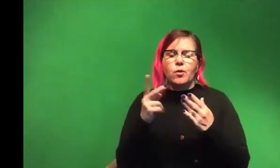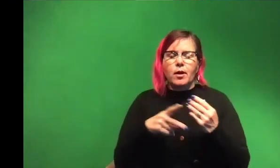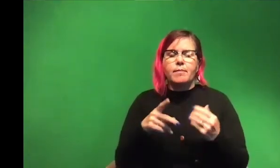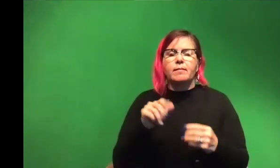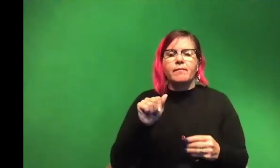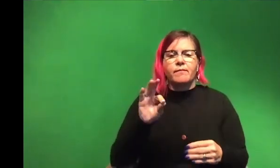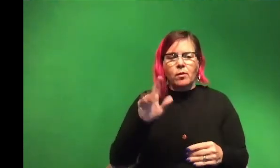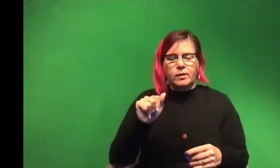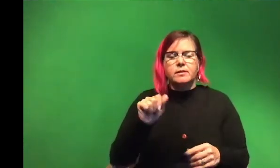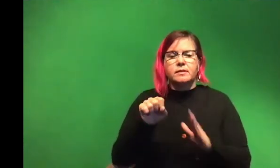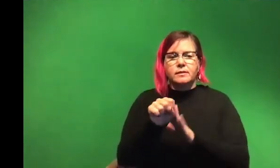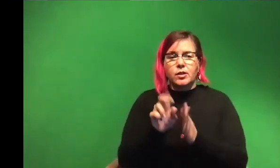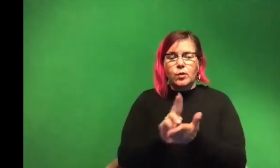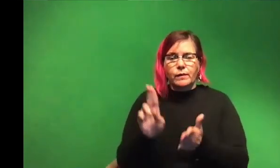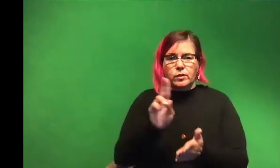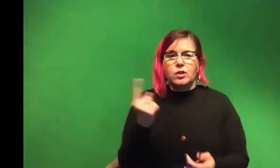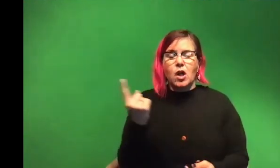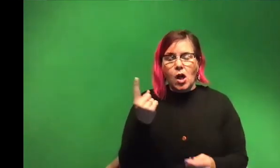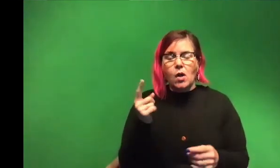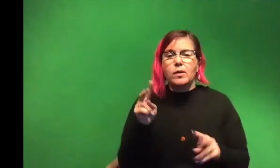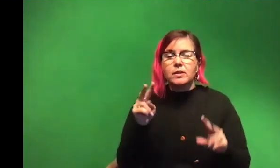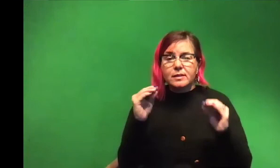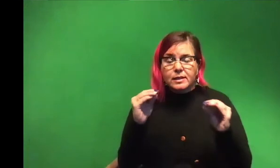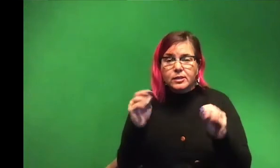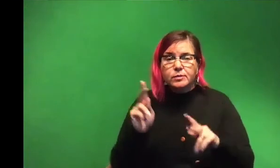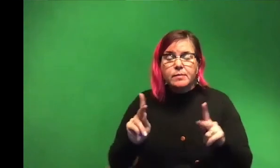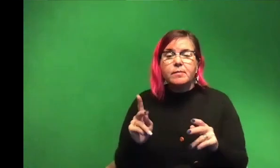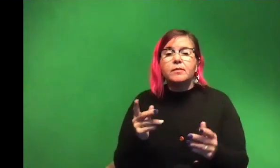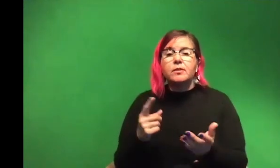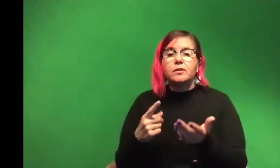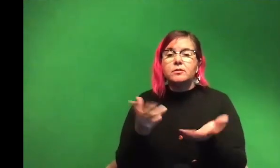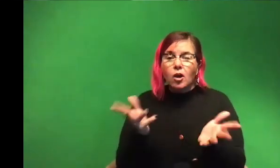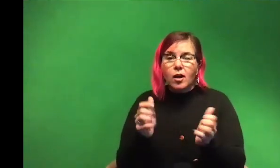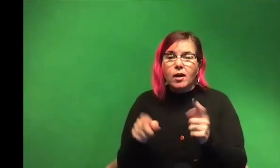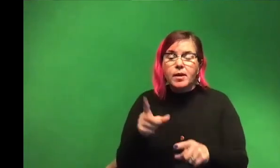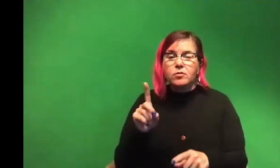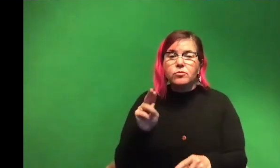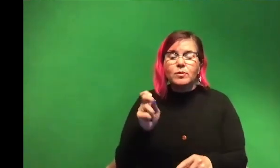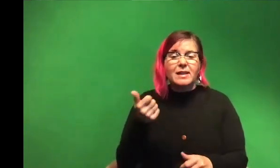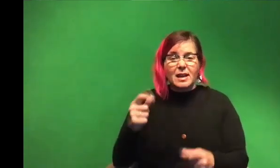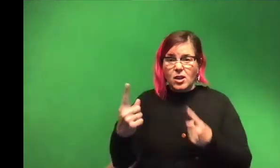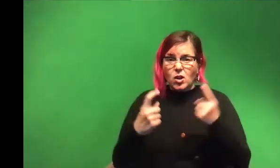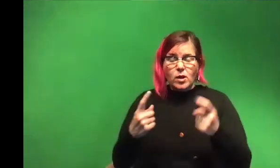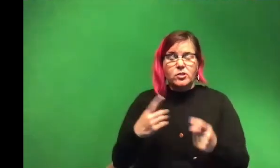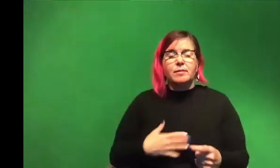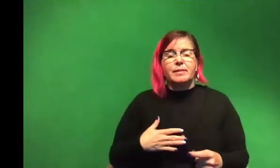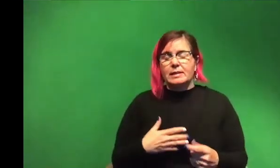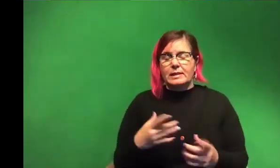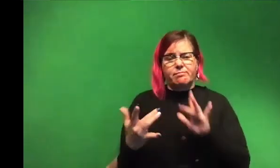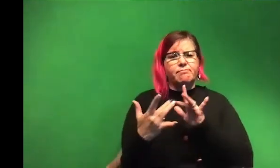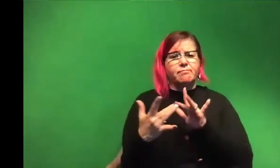and we are always looking to teach people and talk about drones. So if you have any questions, please don't hesitate to reach